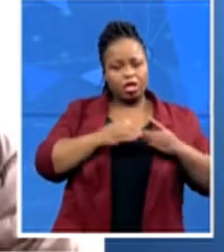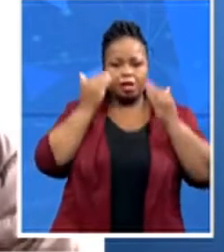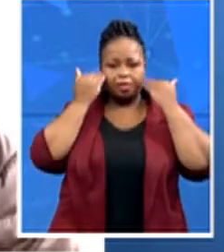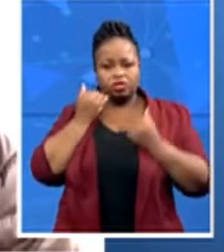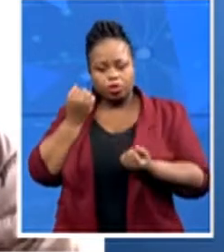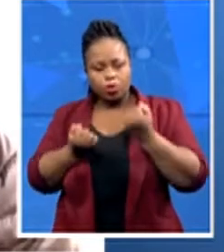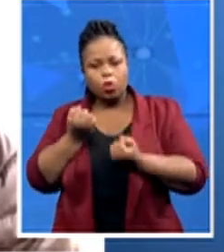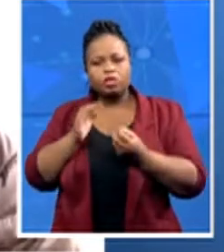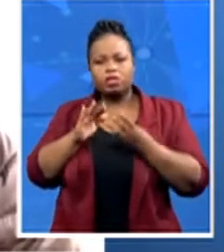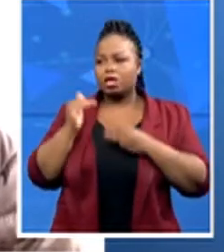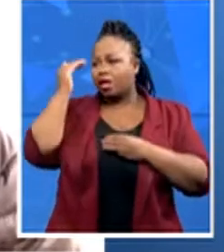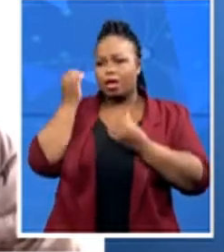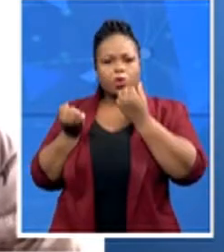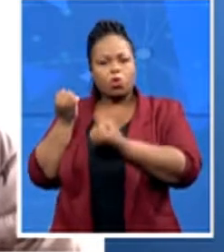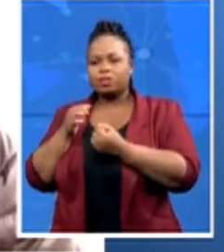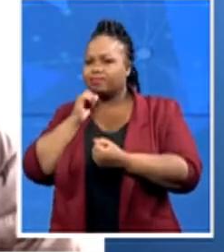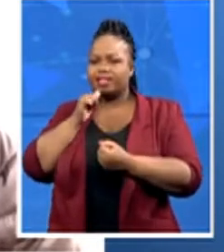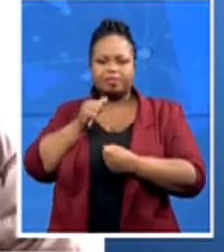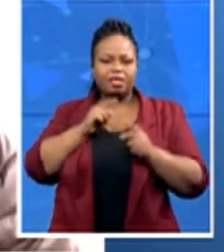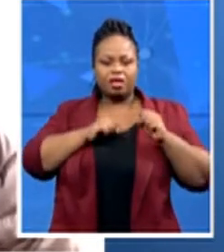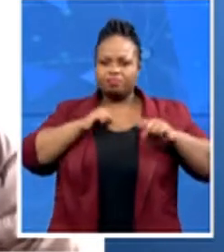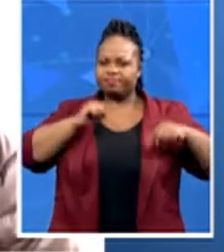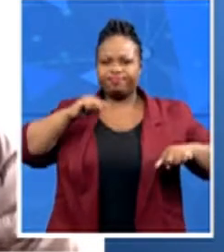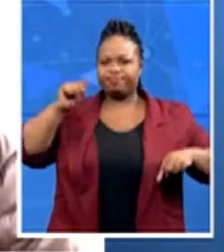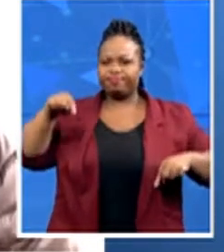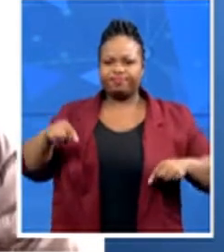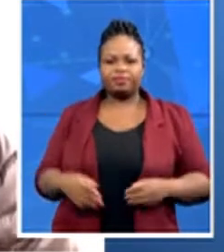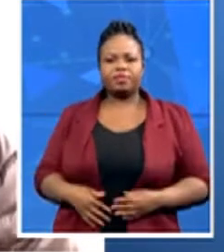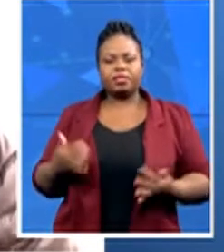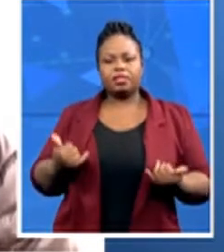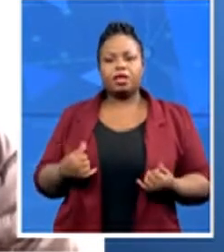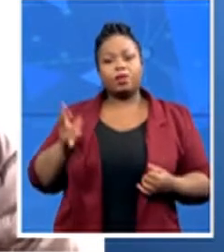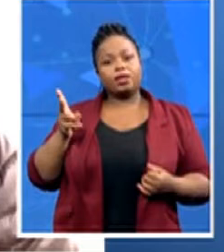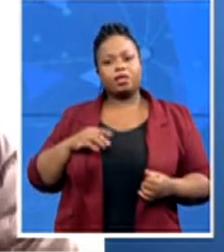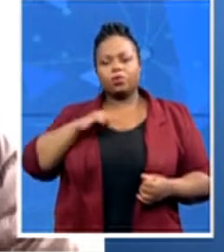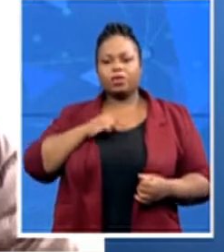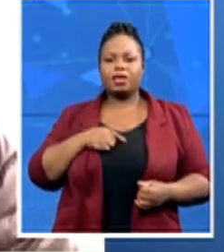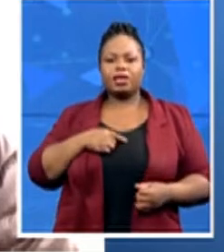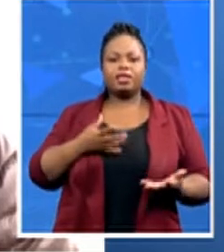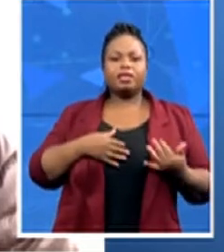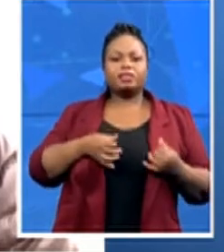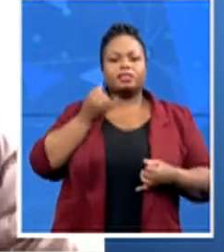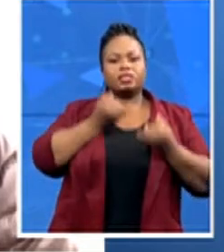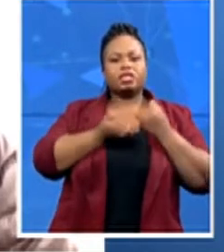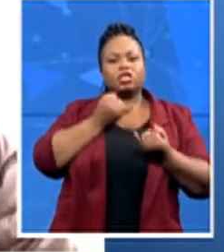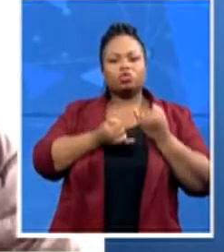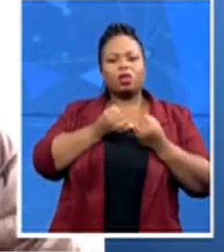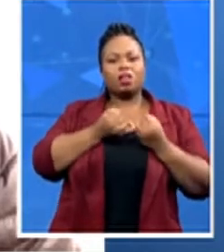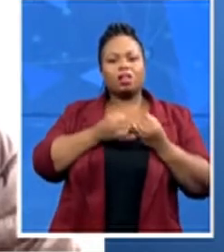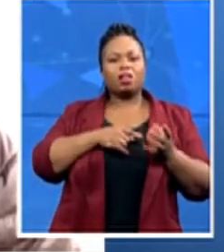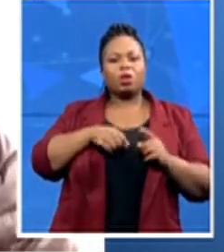and the register itself, the sexual offences register. I mean, many South Africans have been making the